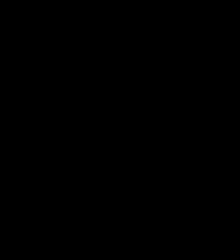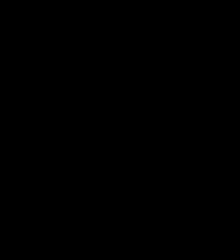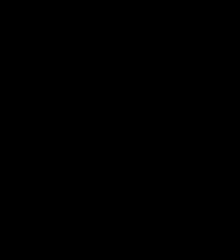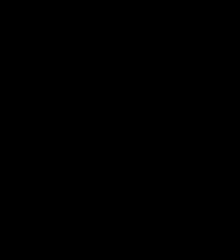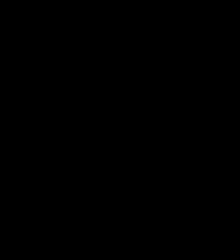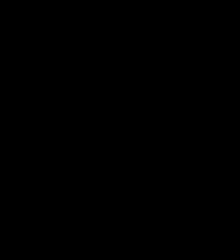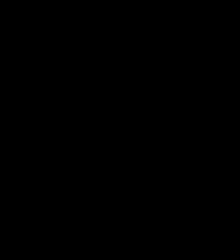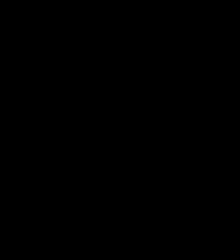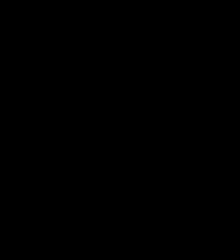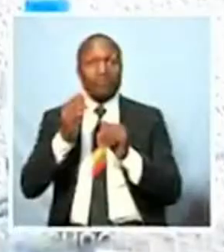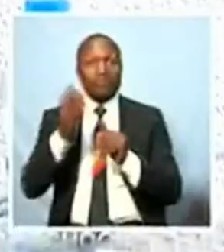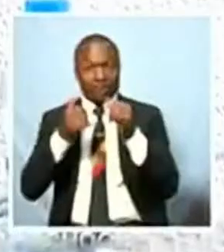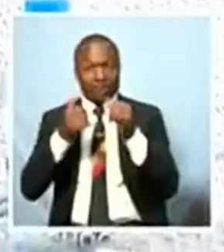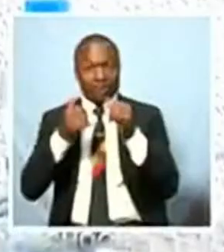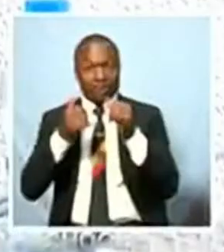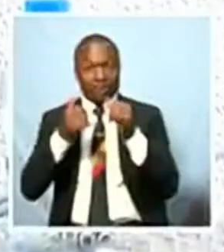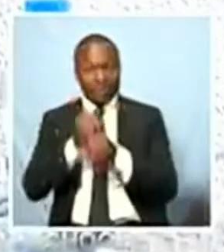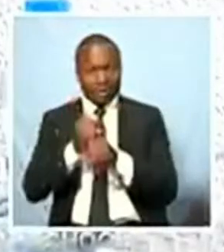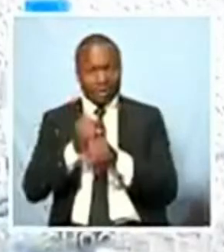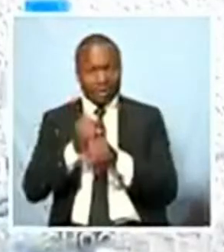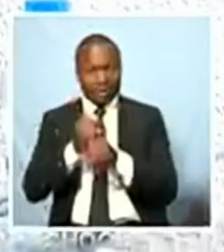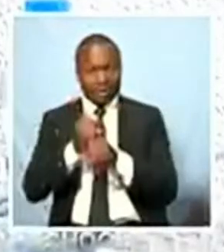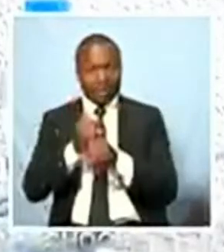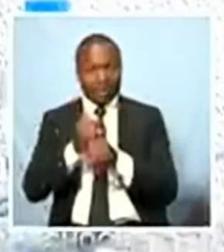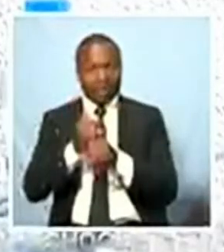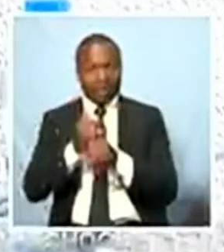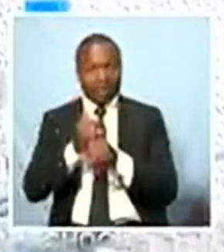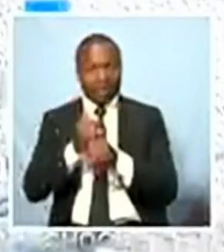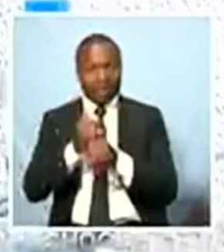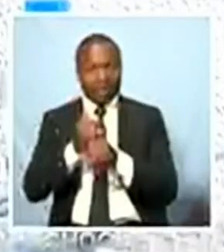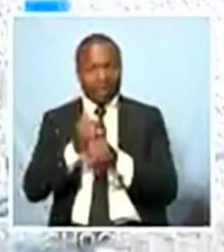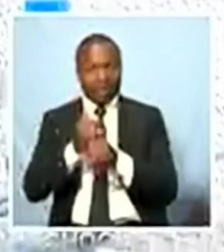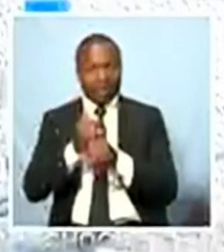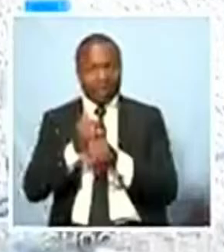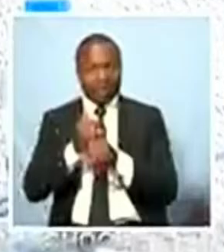from my brother.